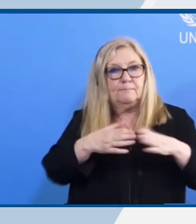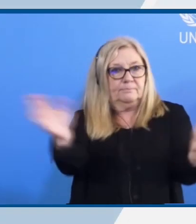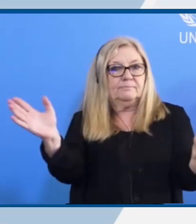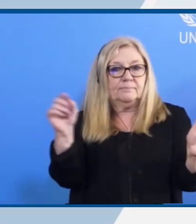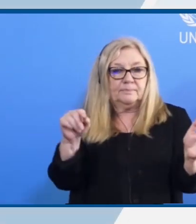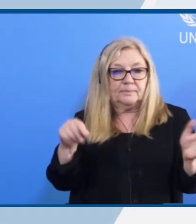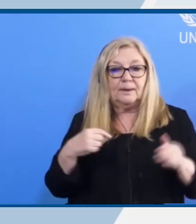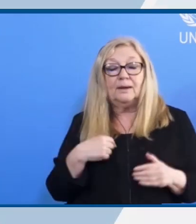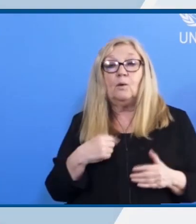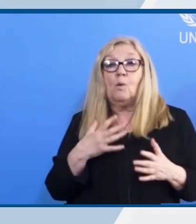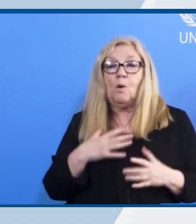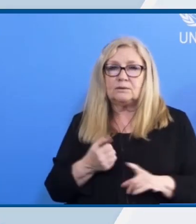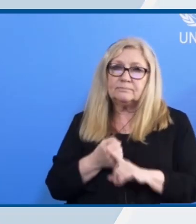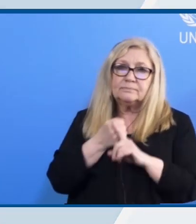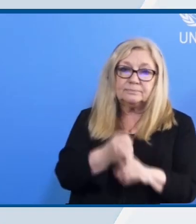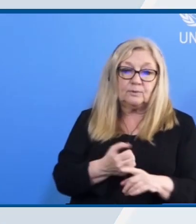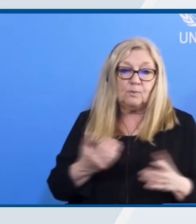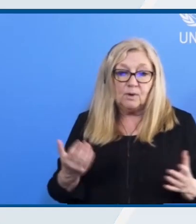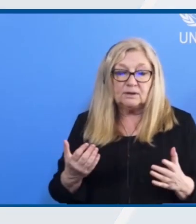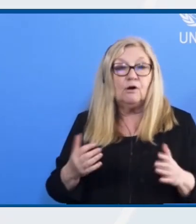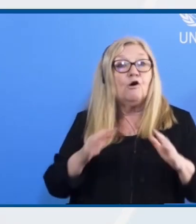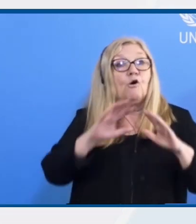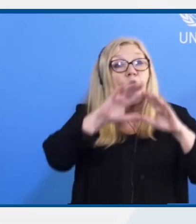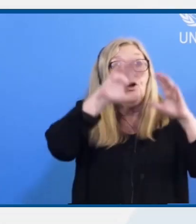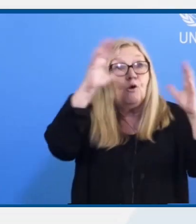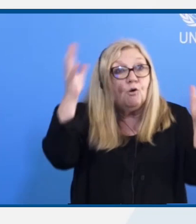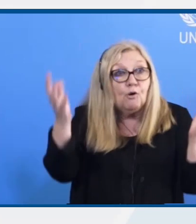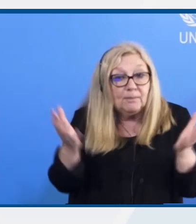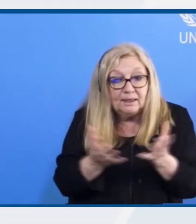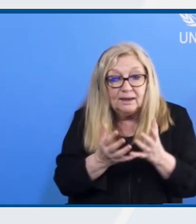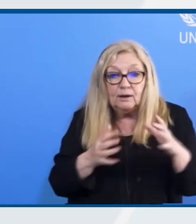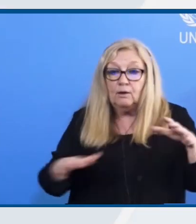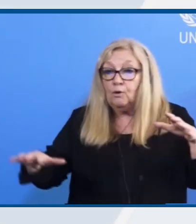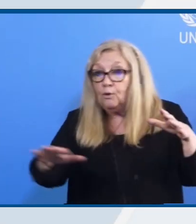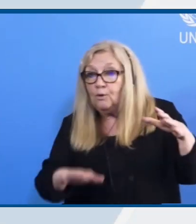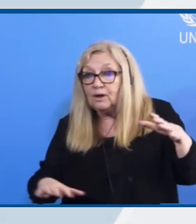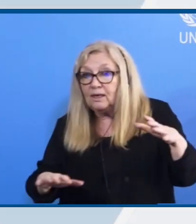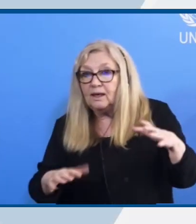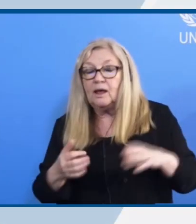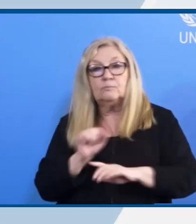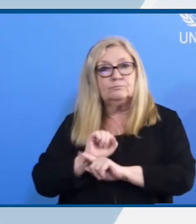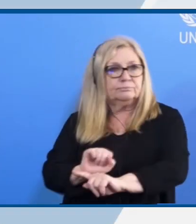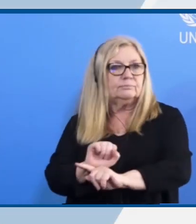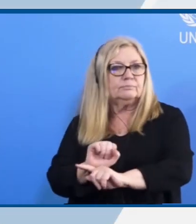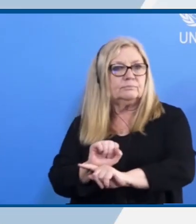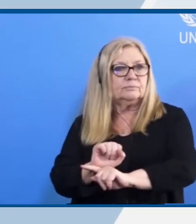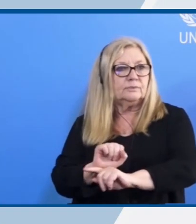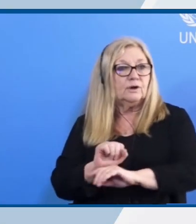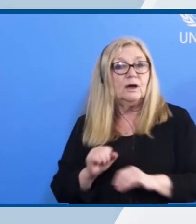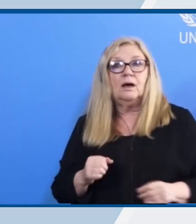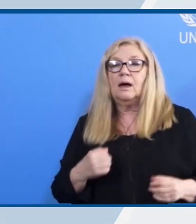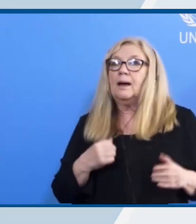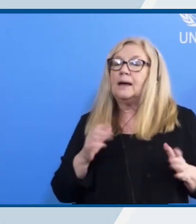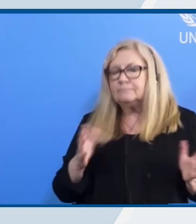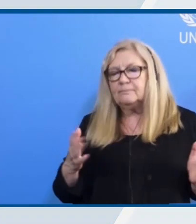world, we need to act now, locally and globally. It means that our actions must be localized,